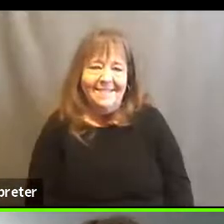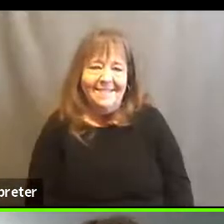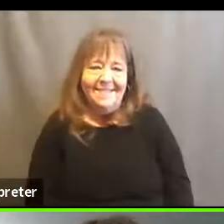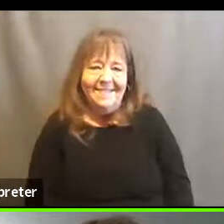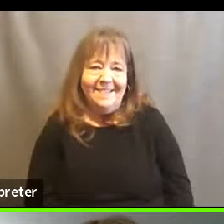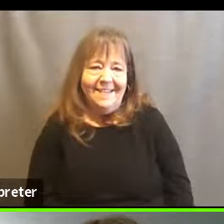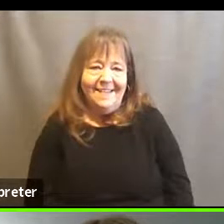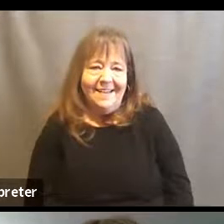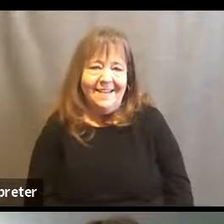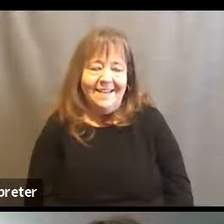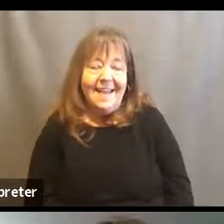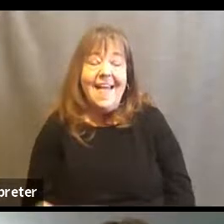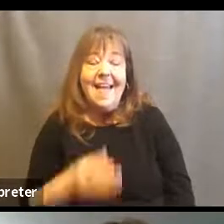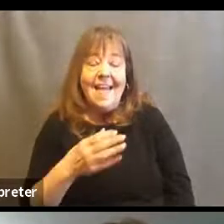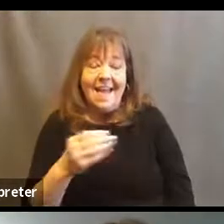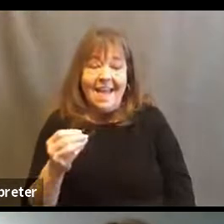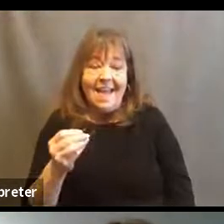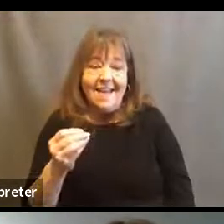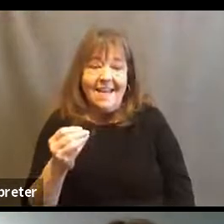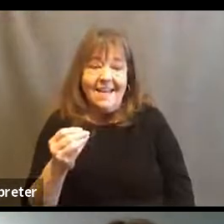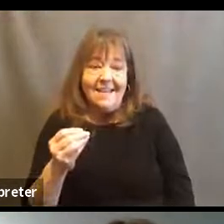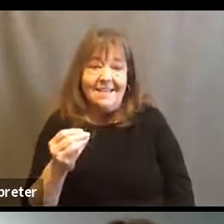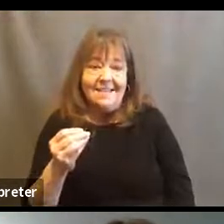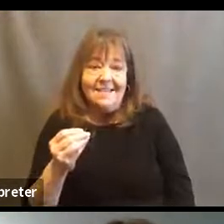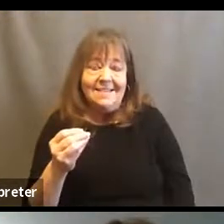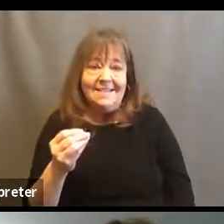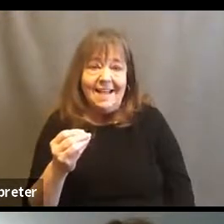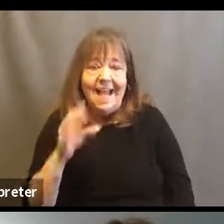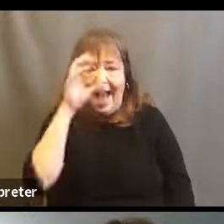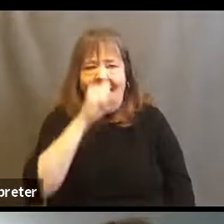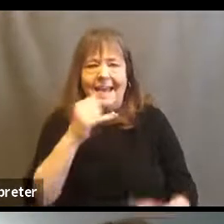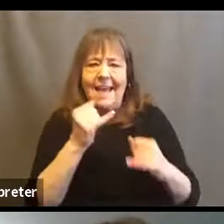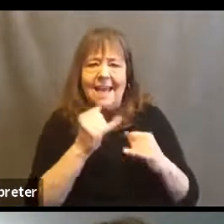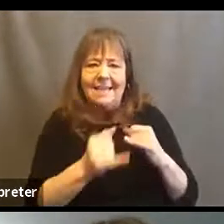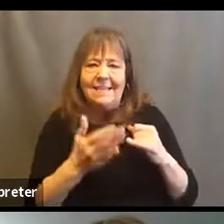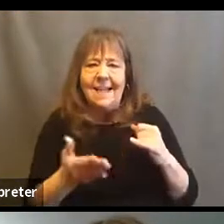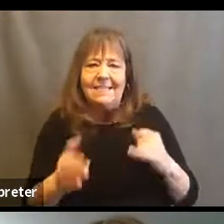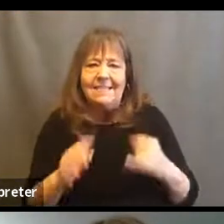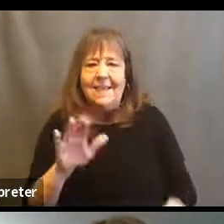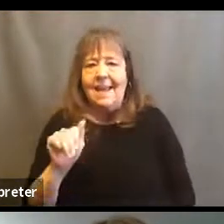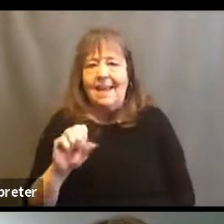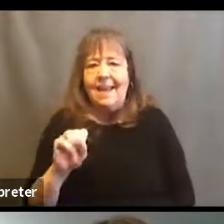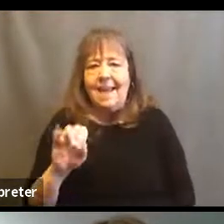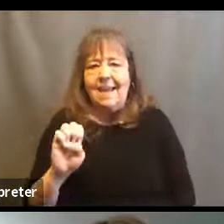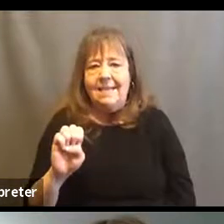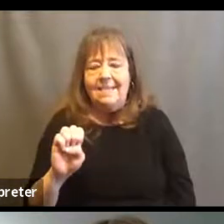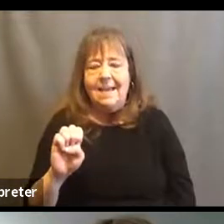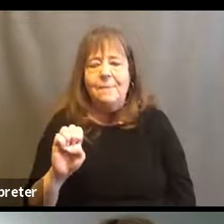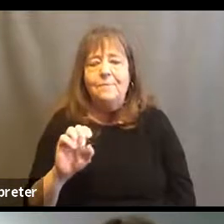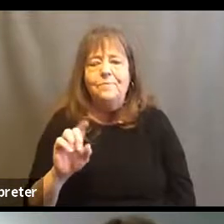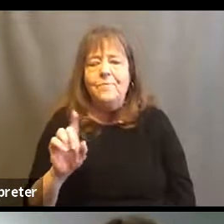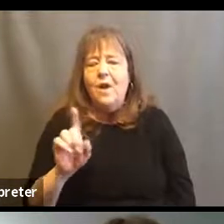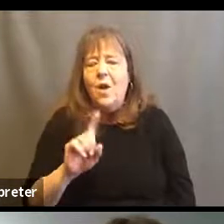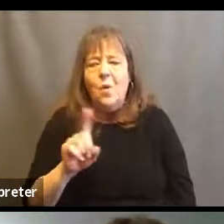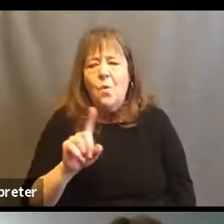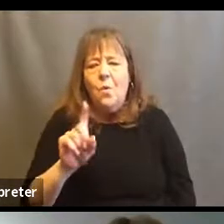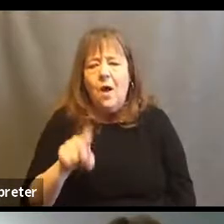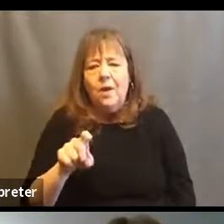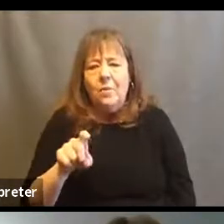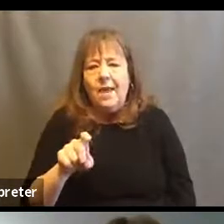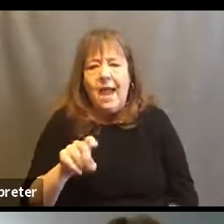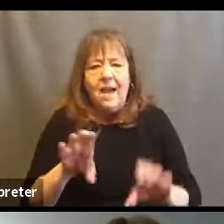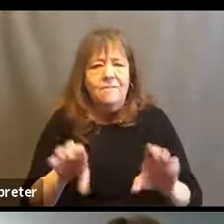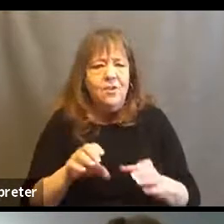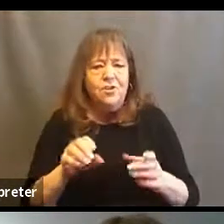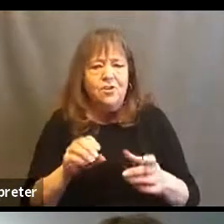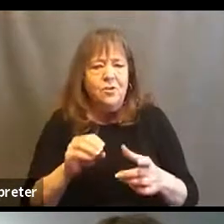Okay. And I guess the last thing is, Casey, again, what criteria has to be met to move to the